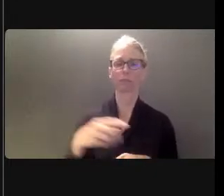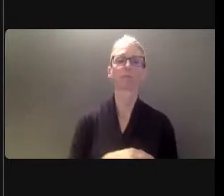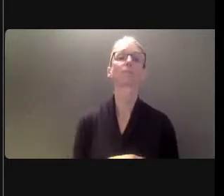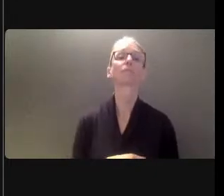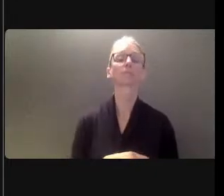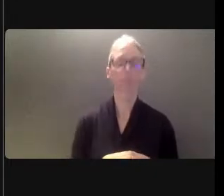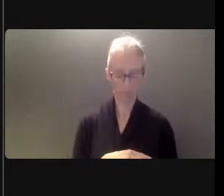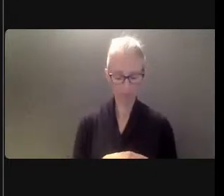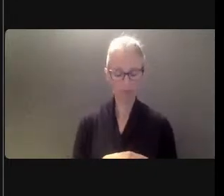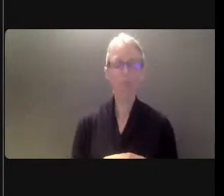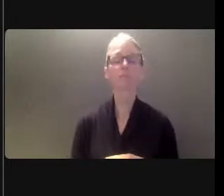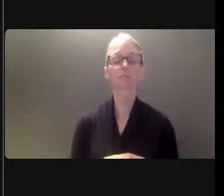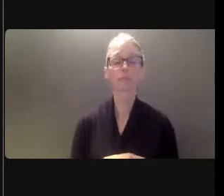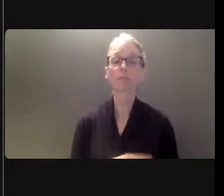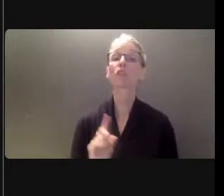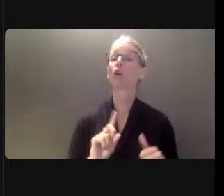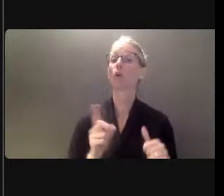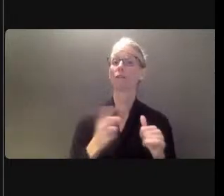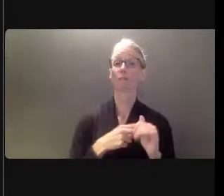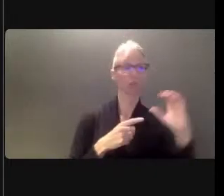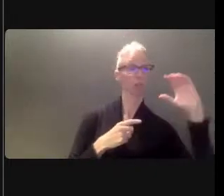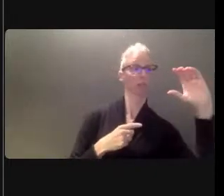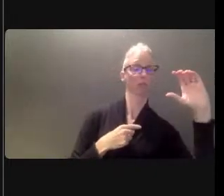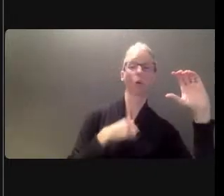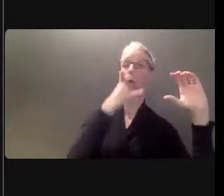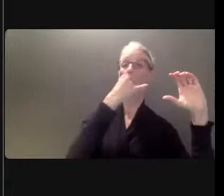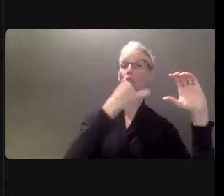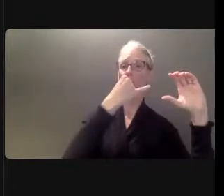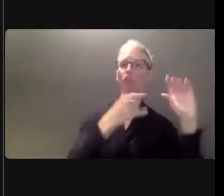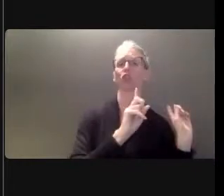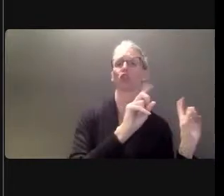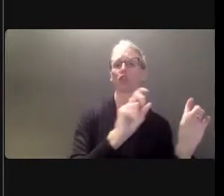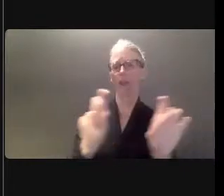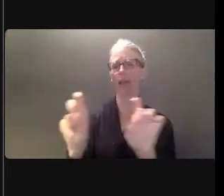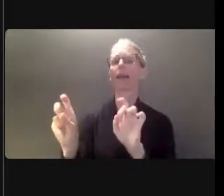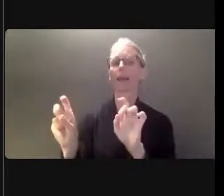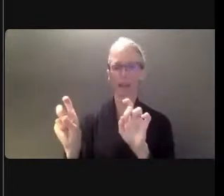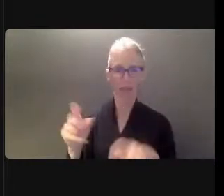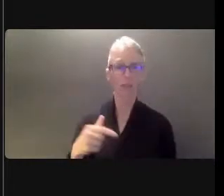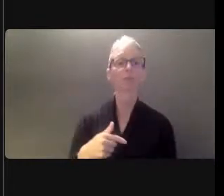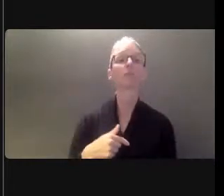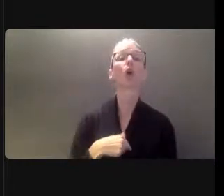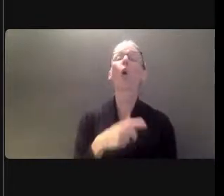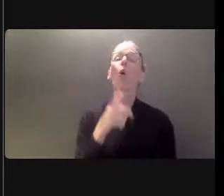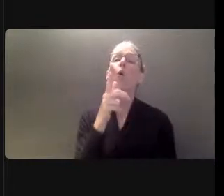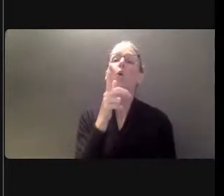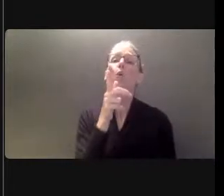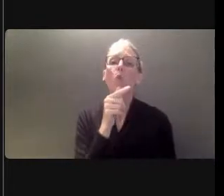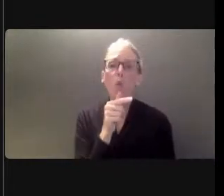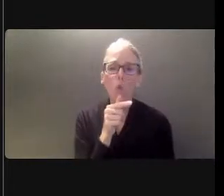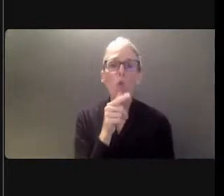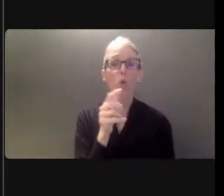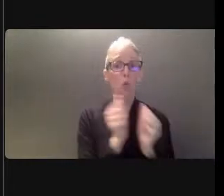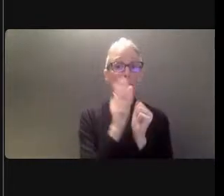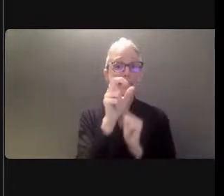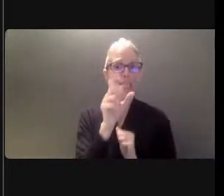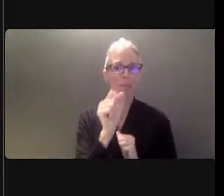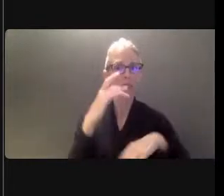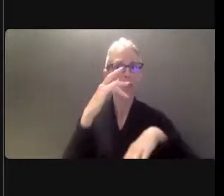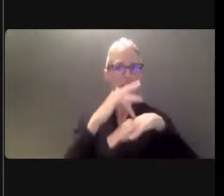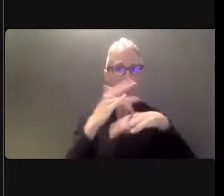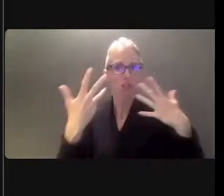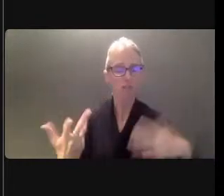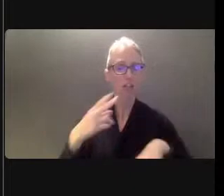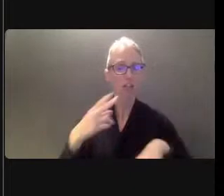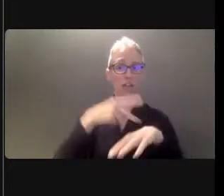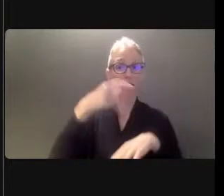We surveyed people with disabilities and caregivers who visited a national or provincial park in the last 3 years. Our objective was to learn about